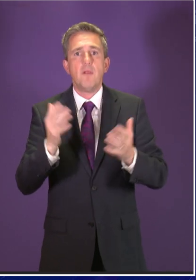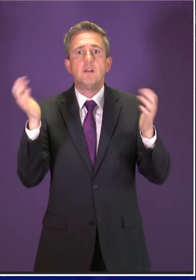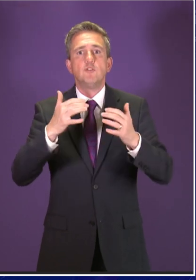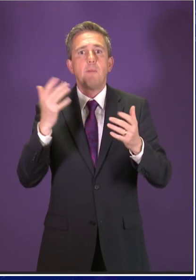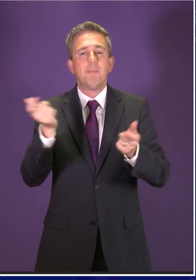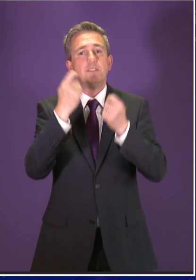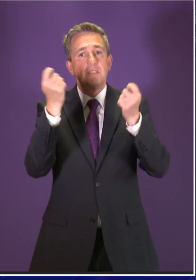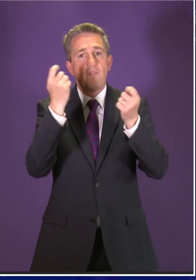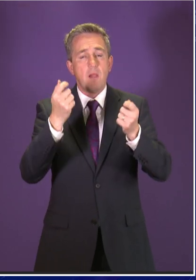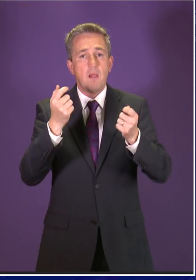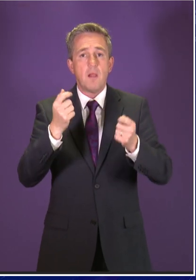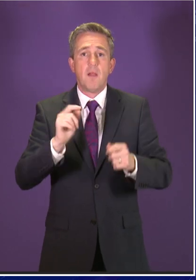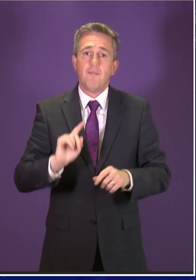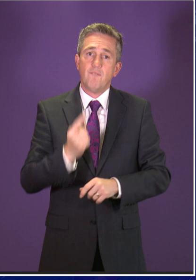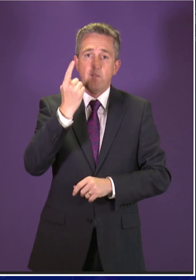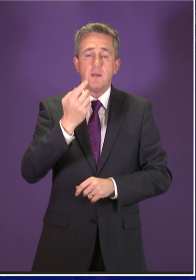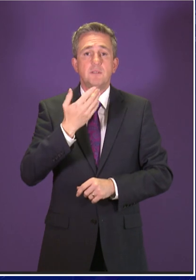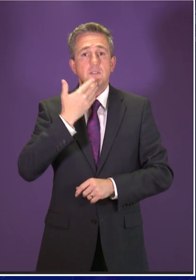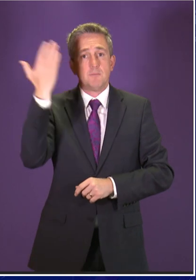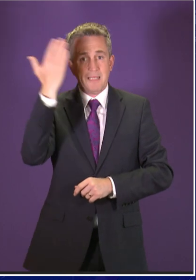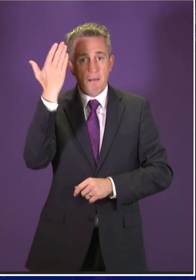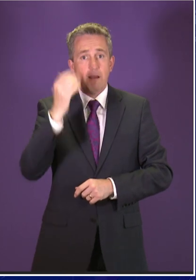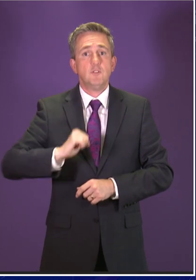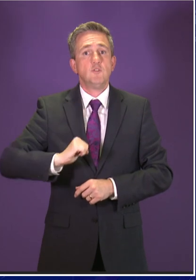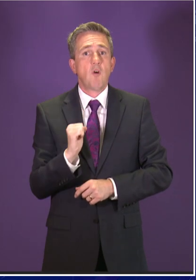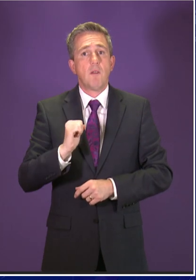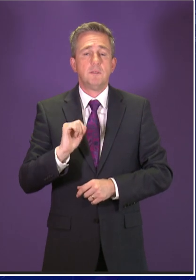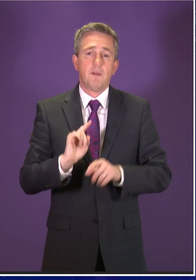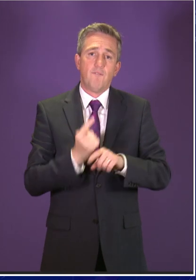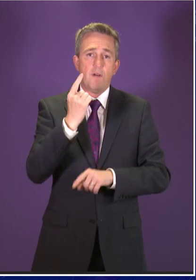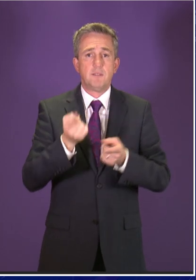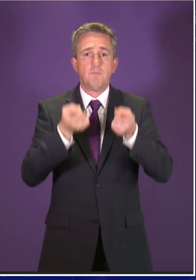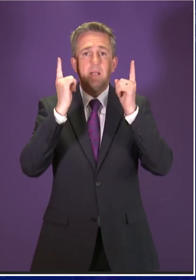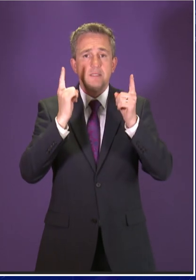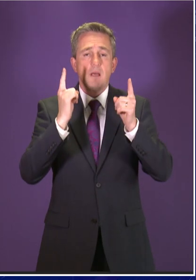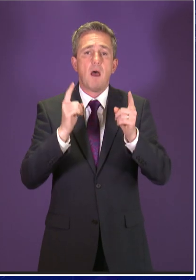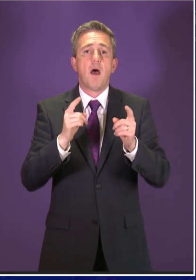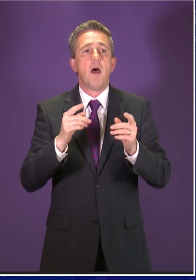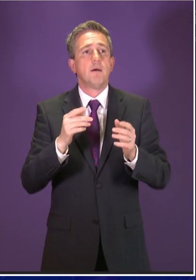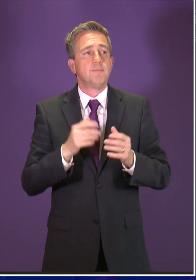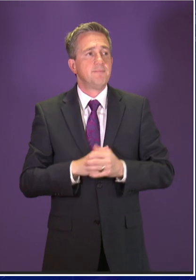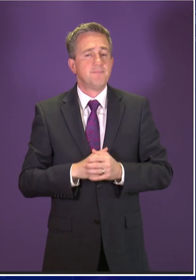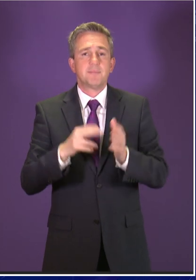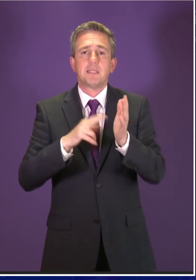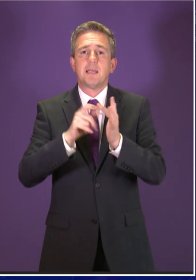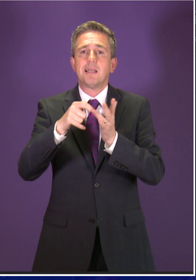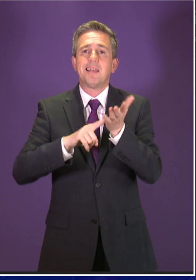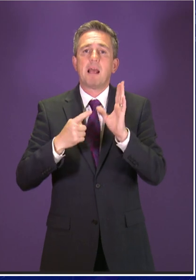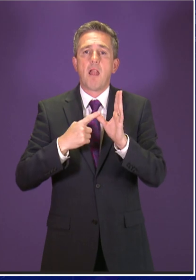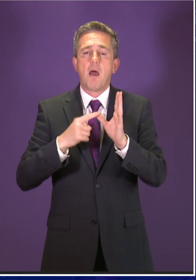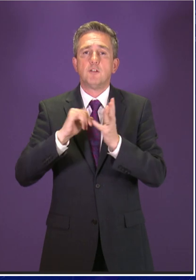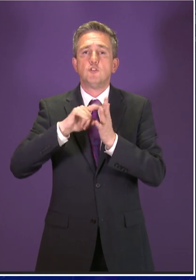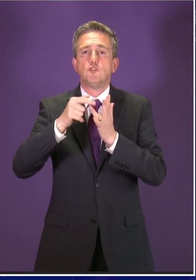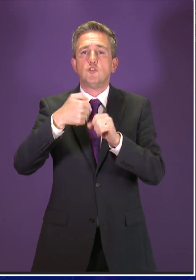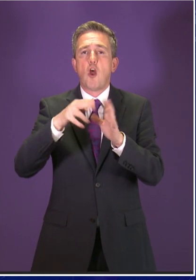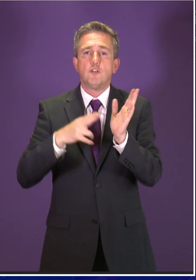to say that the first speaker is going to be Scotland's First Minister, the Right Honourable Nicola Sturgeon, MSP. And I'd like to invite the First